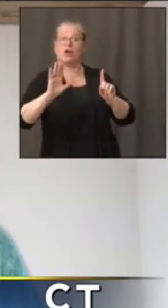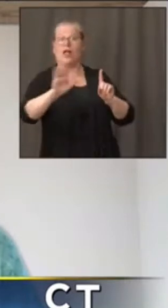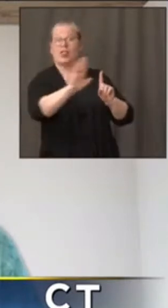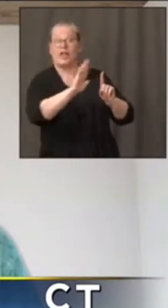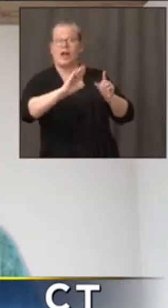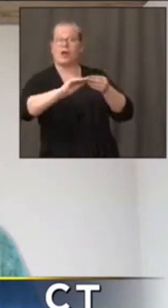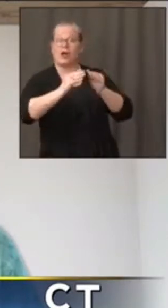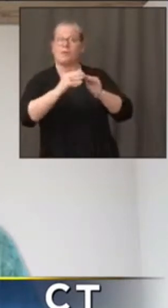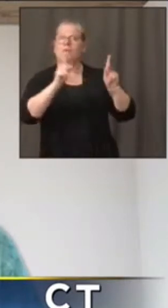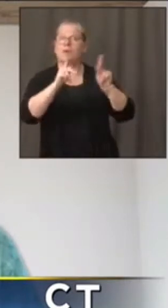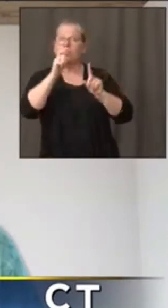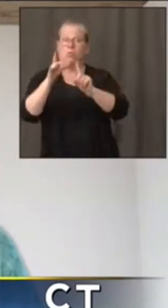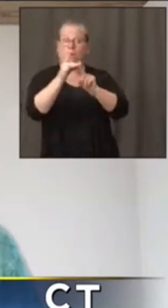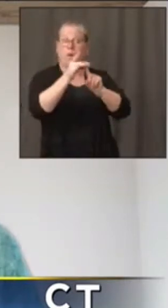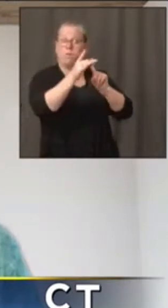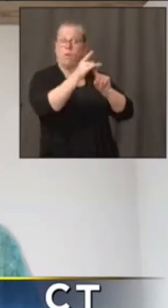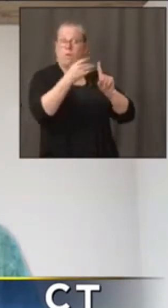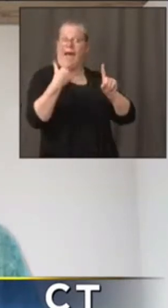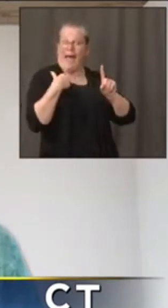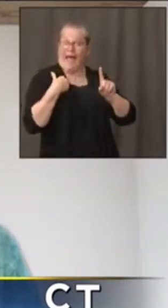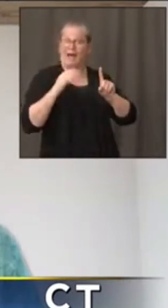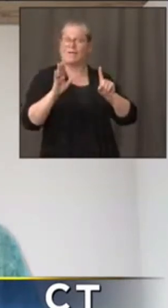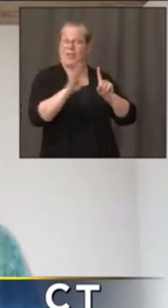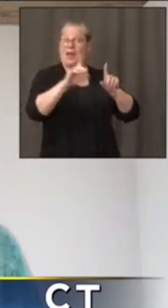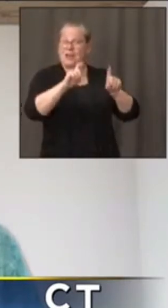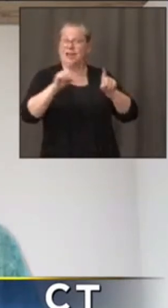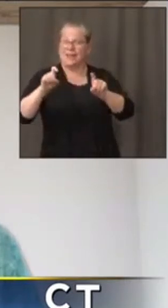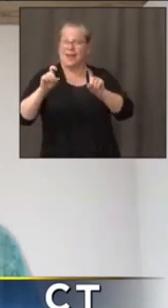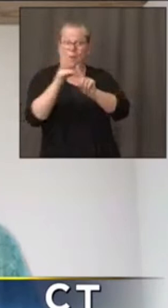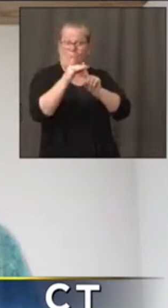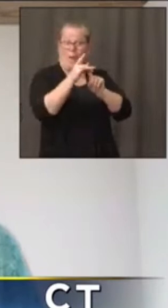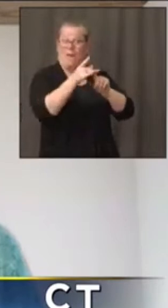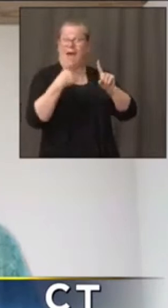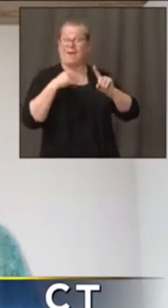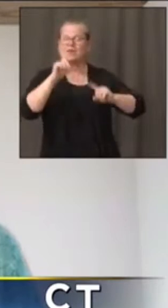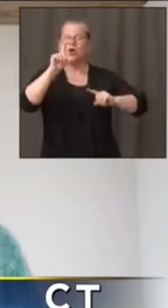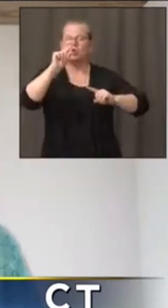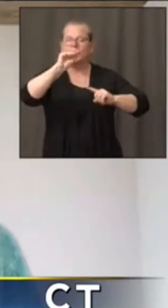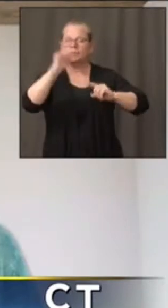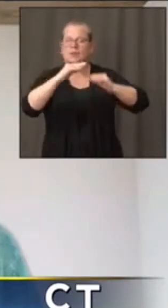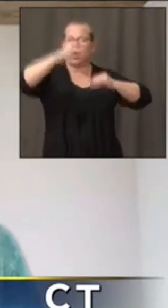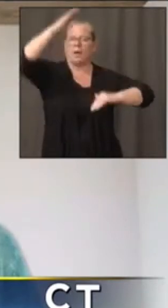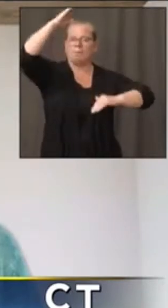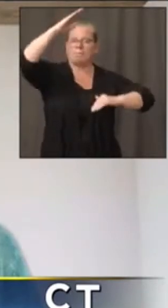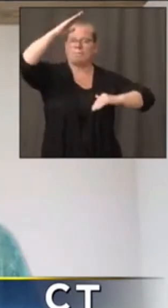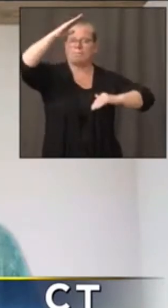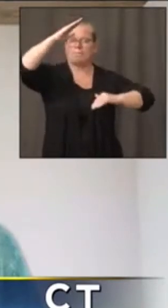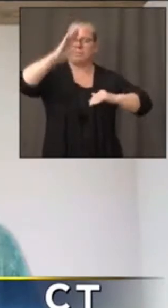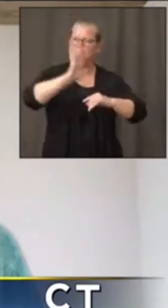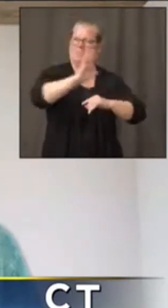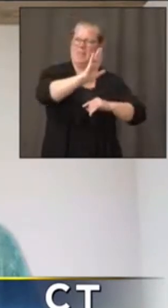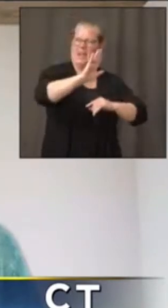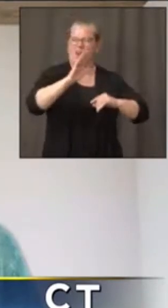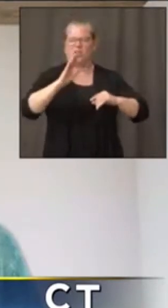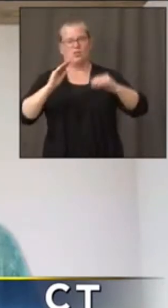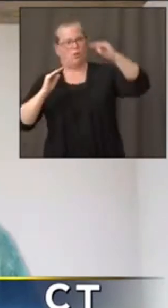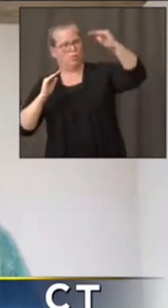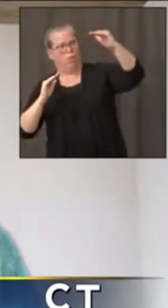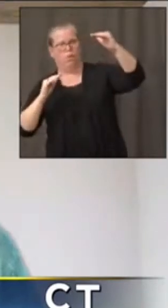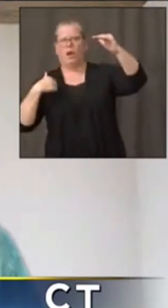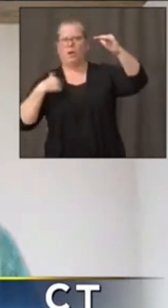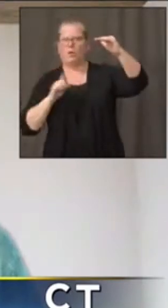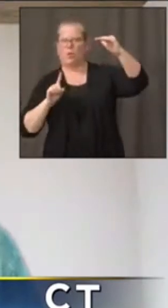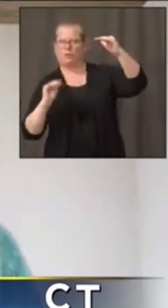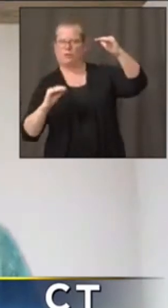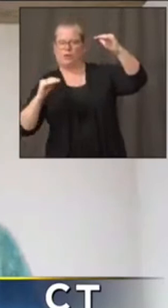we don't want to go back there again but that's probably one of the best measures so if if we're running